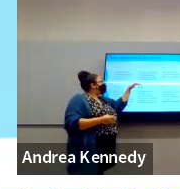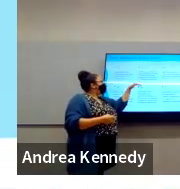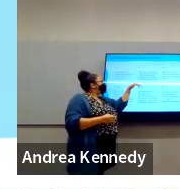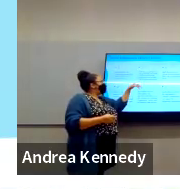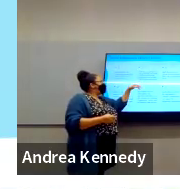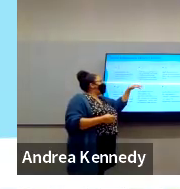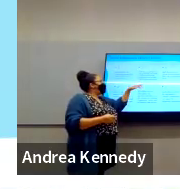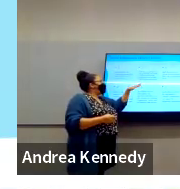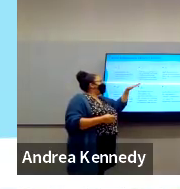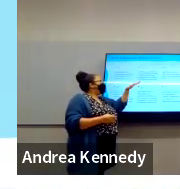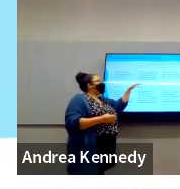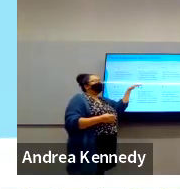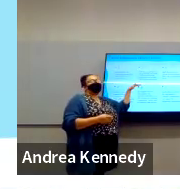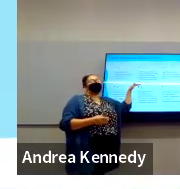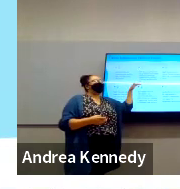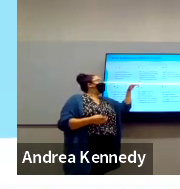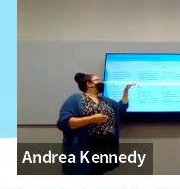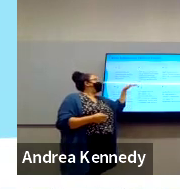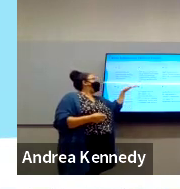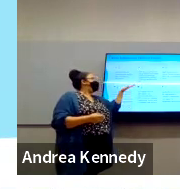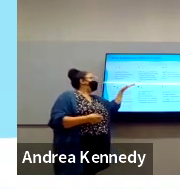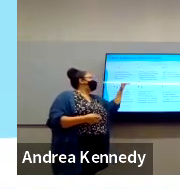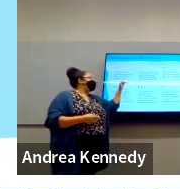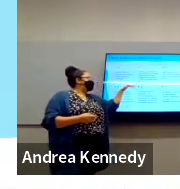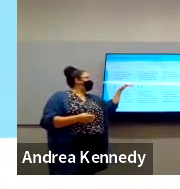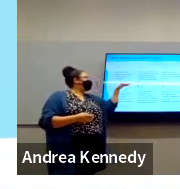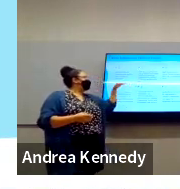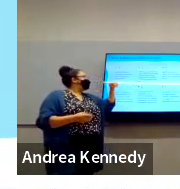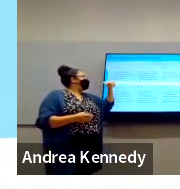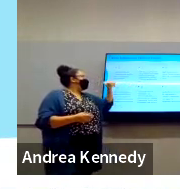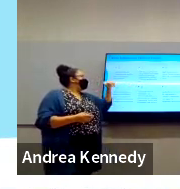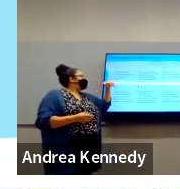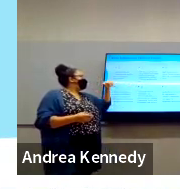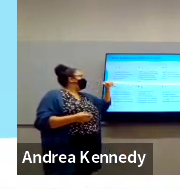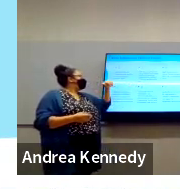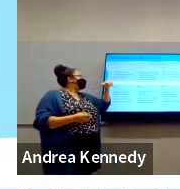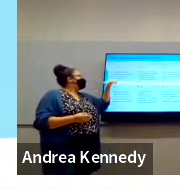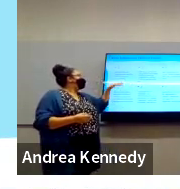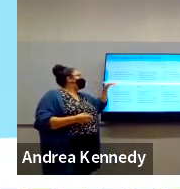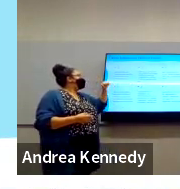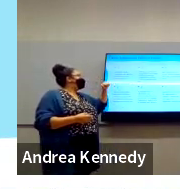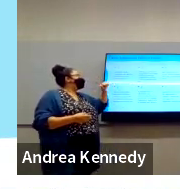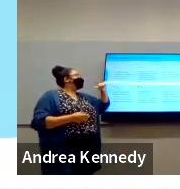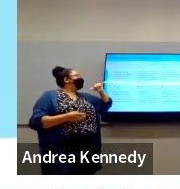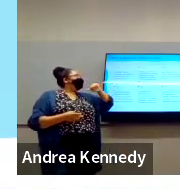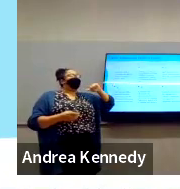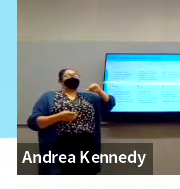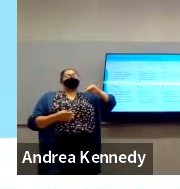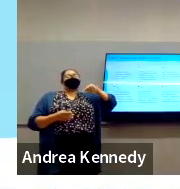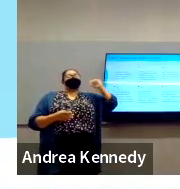completeness. And if they're complete, we'll notify the tenant and the